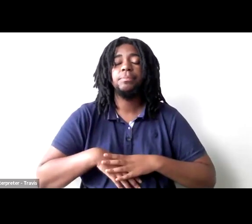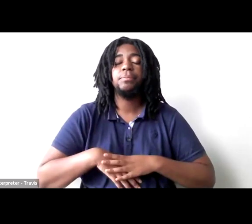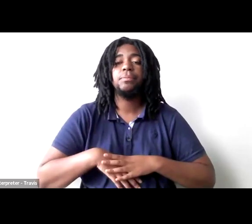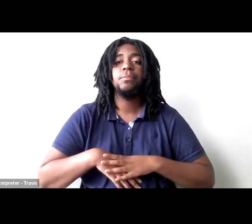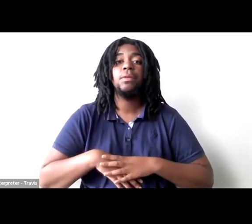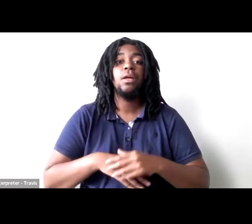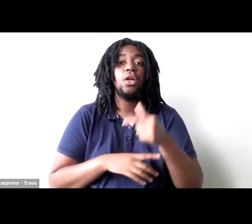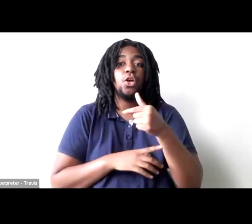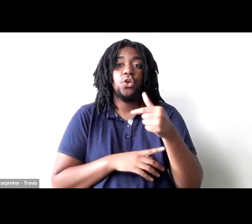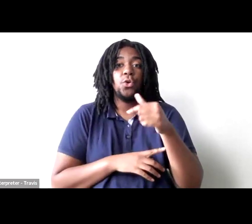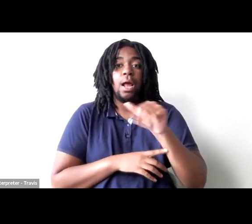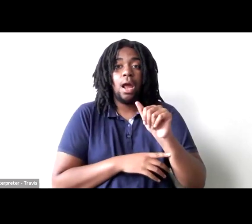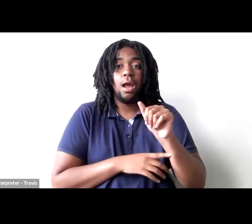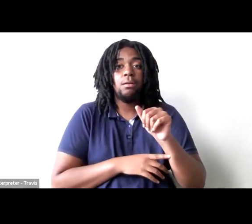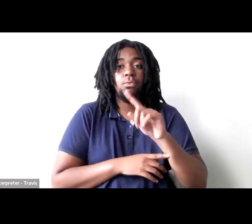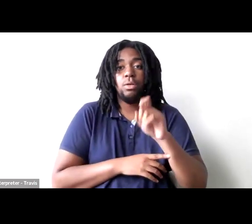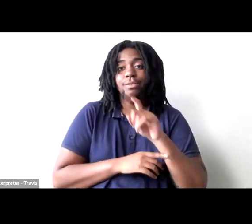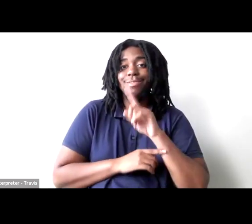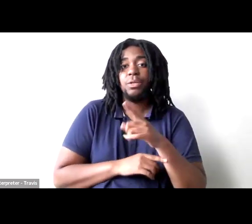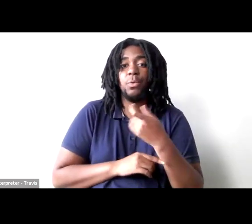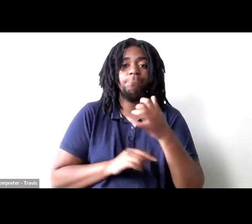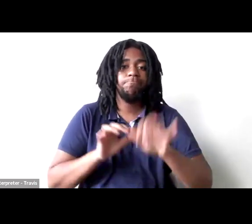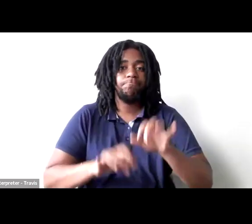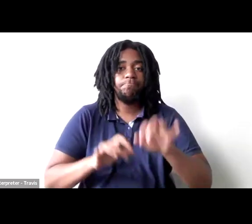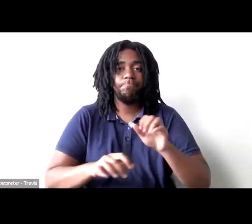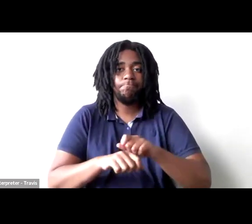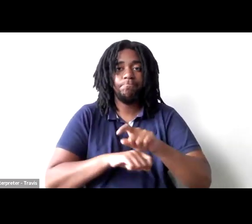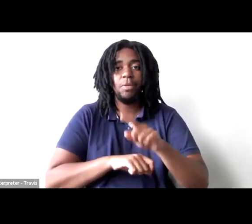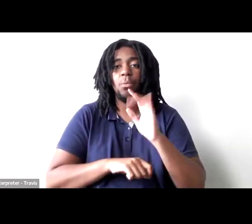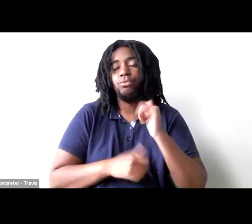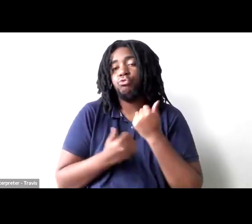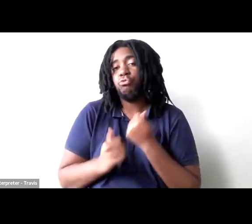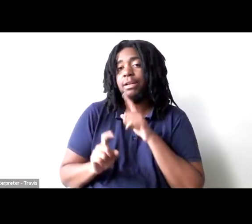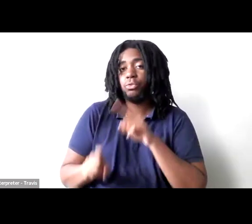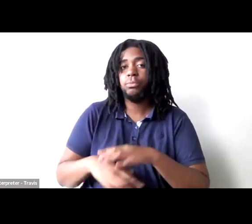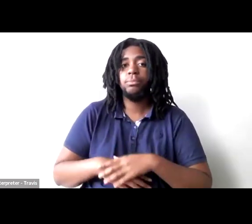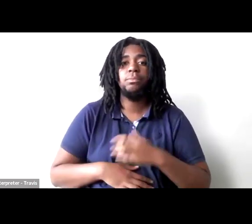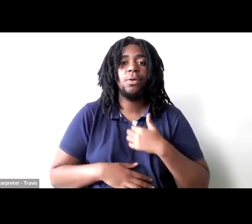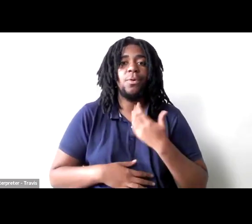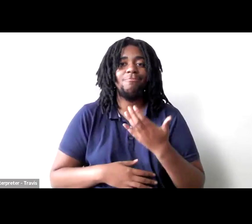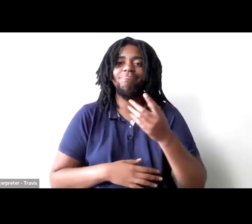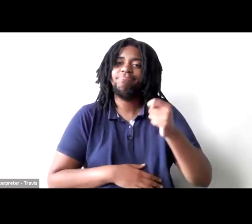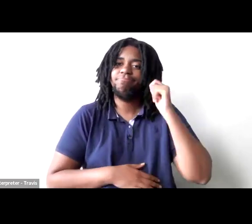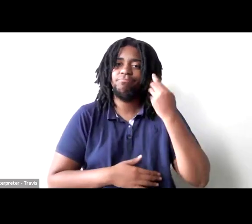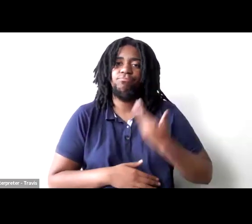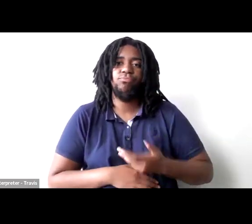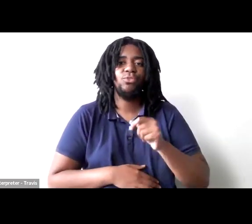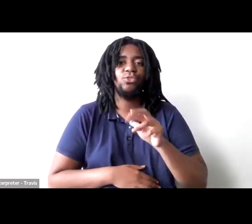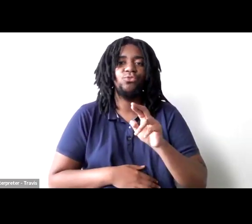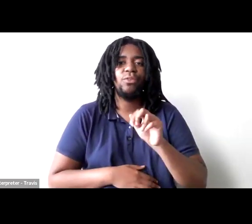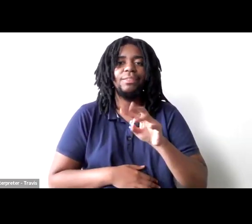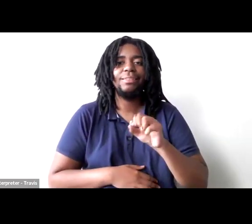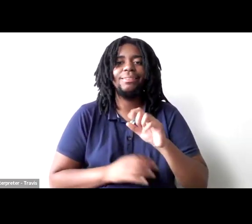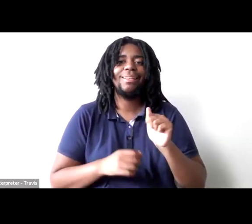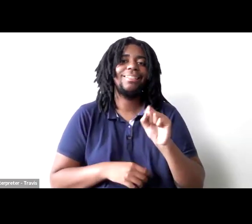those questions to the chat, and we'll try to answer them all. We'd like to thank Travis, the ASL interpreter, for joining